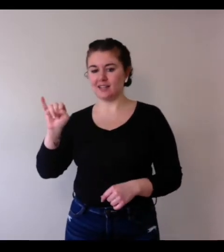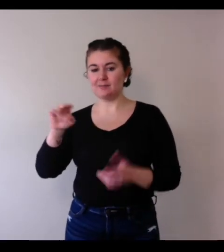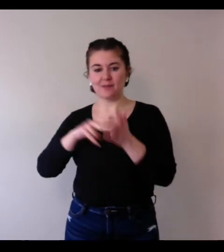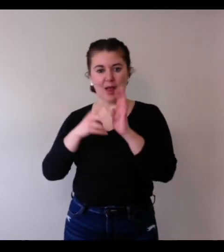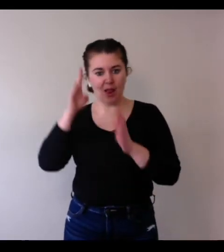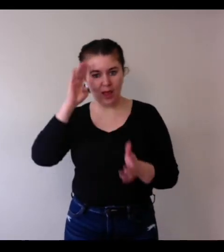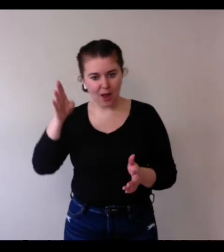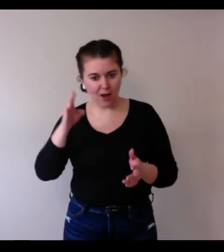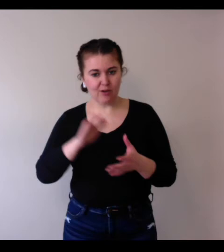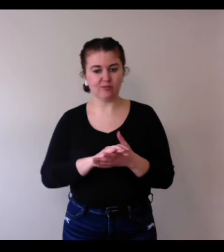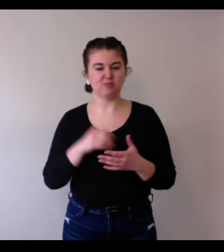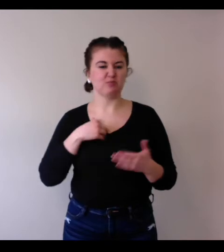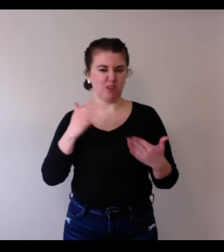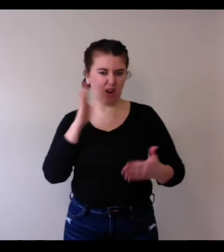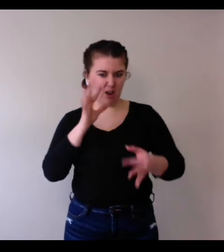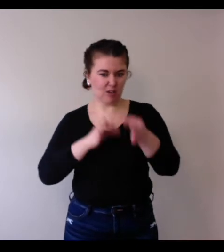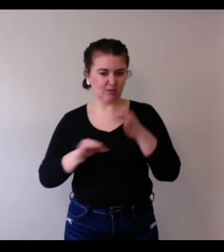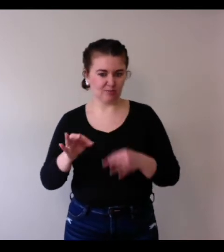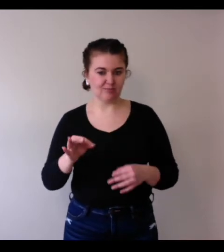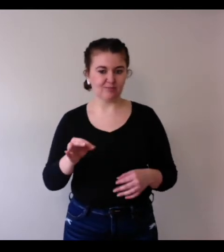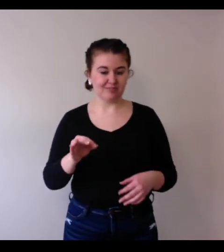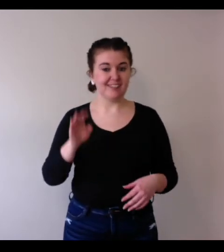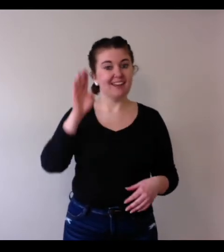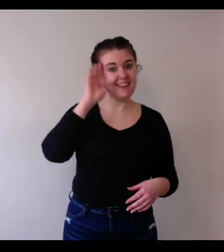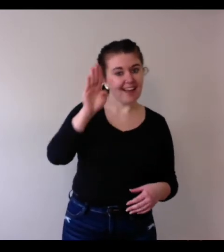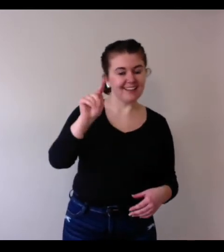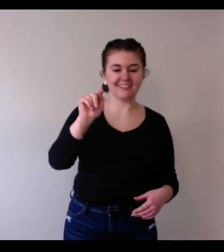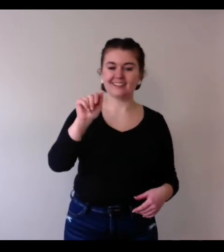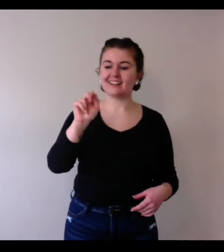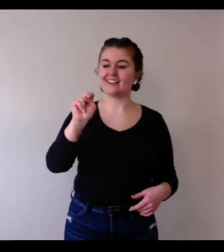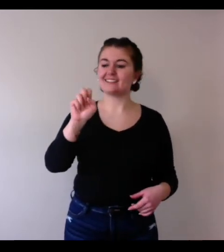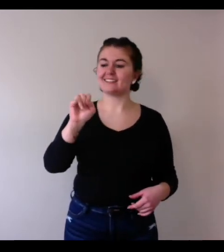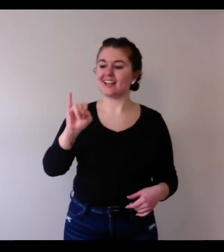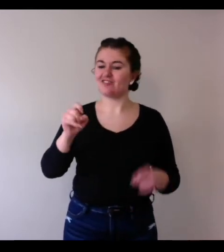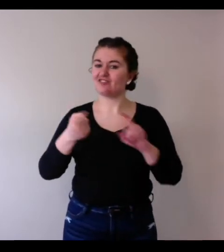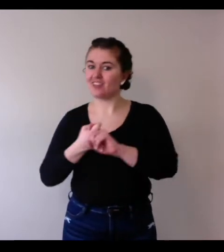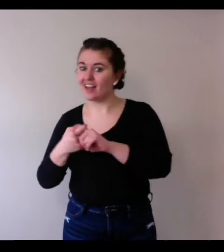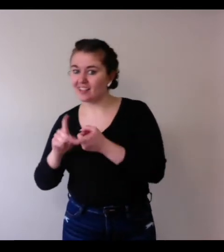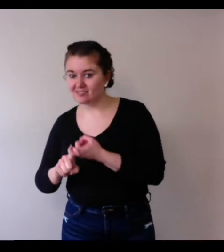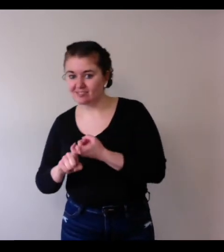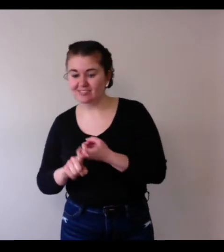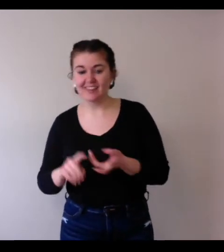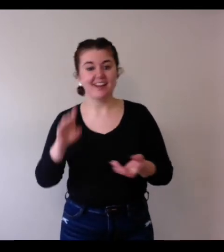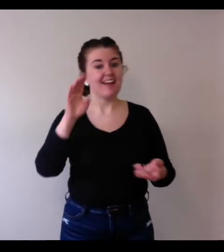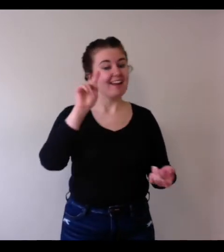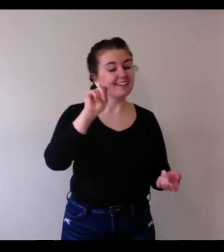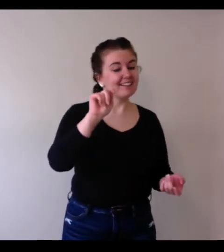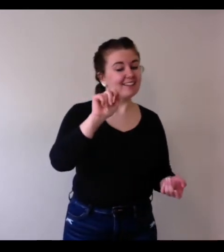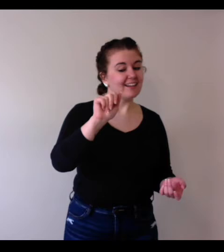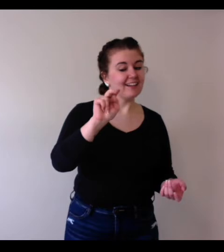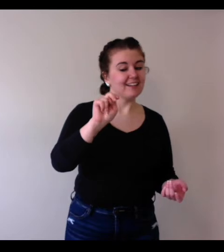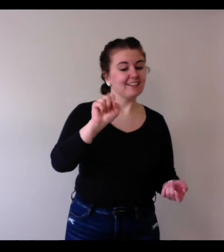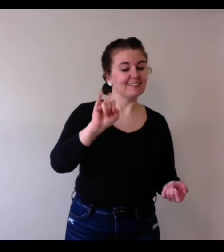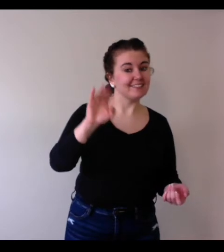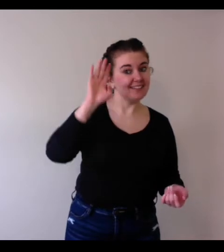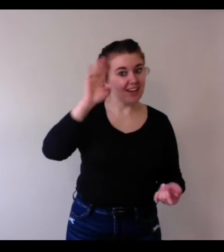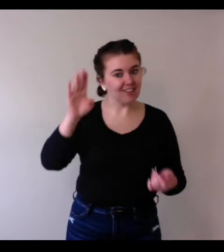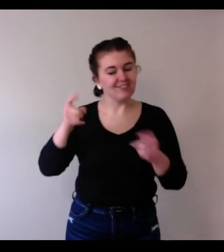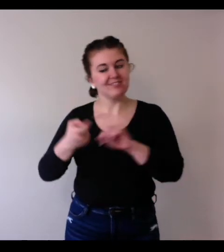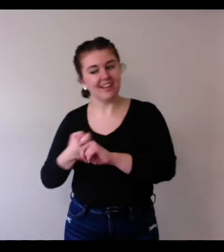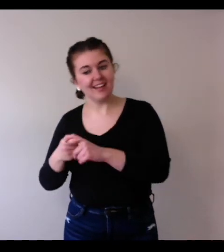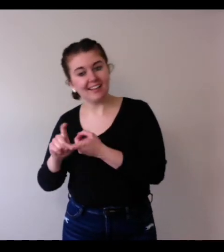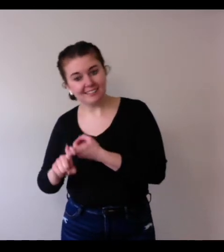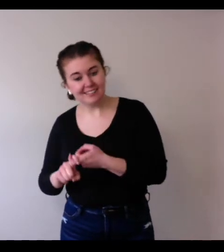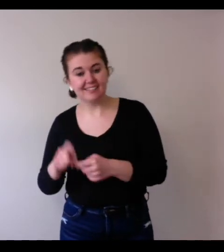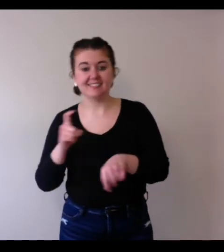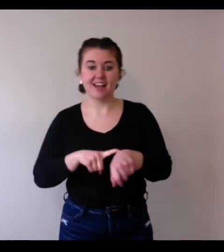So we're going to sing tanse friends, tanse friends,